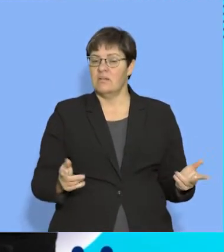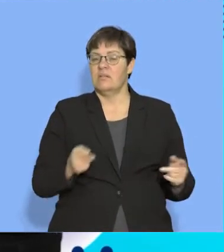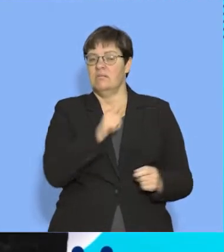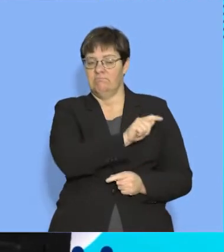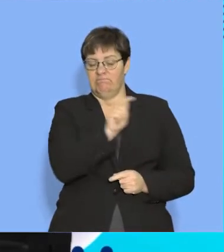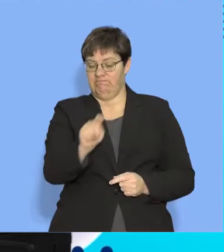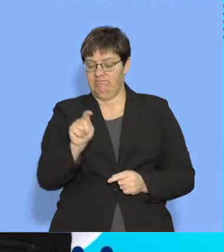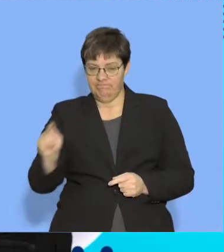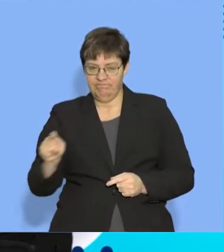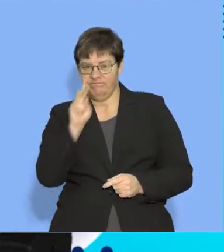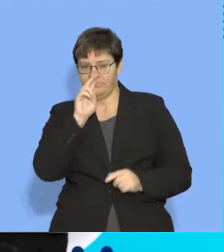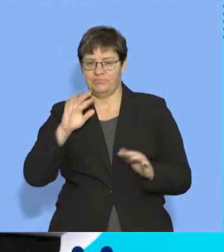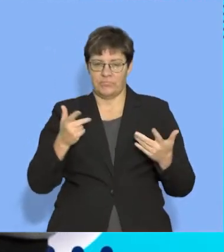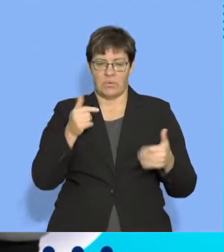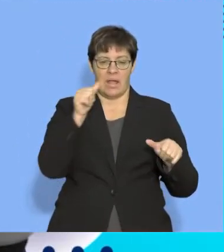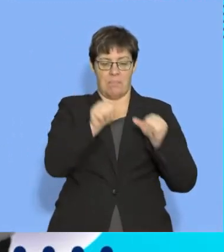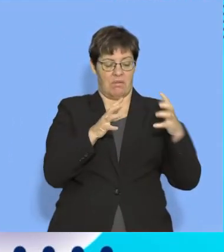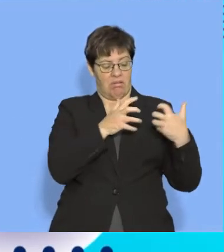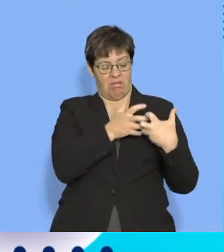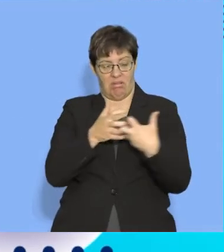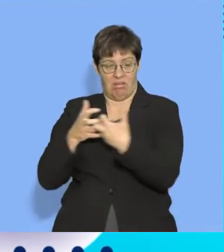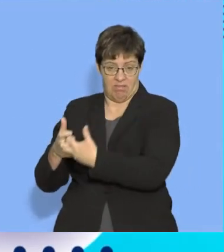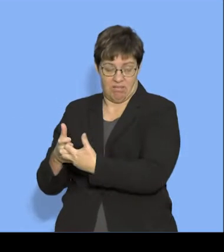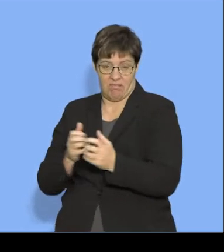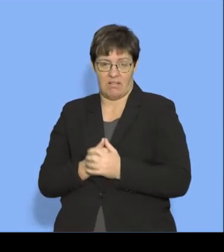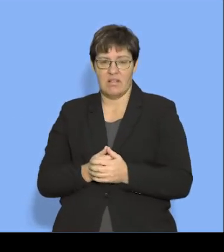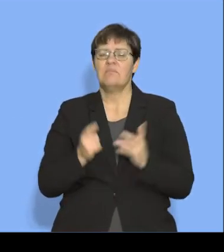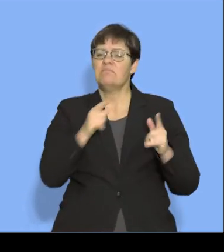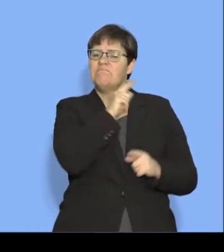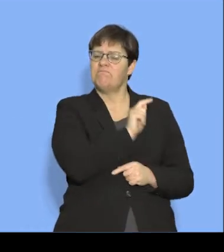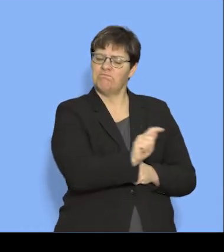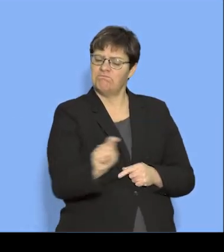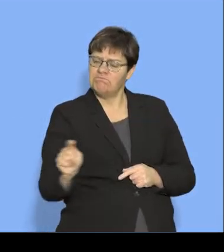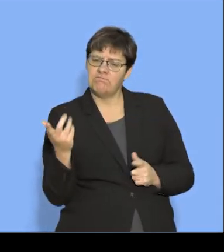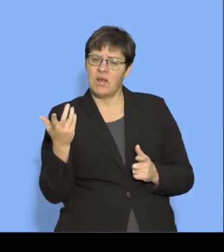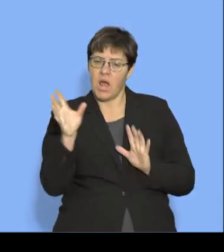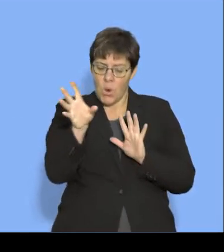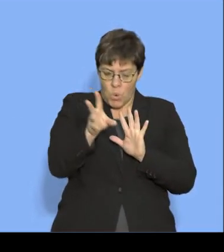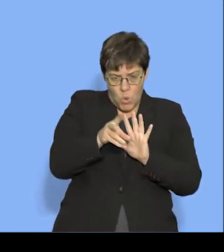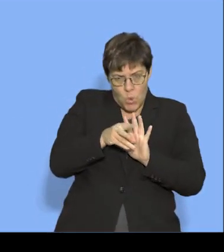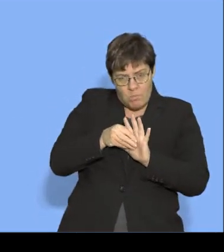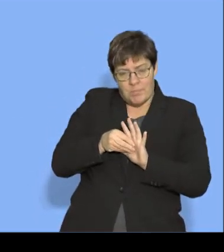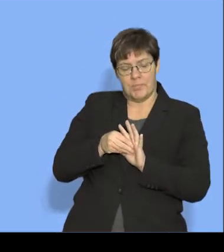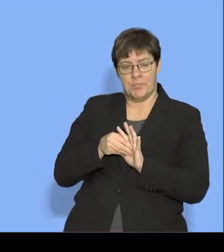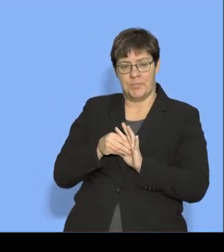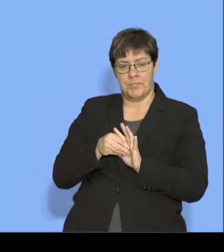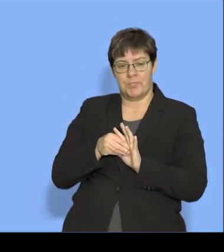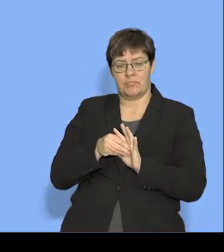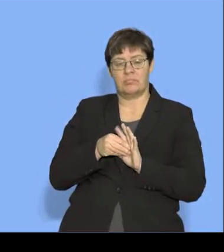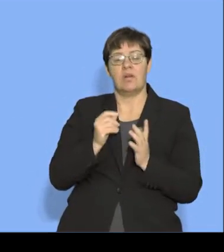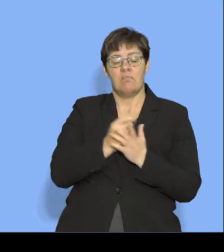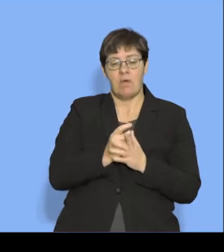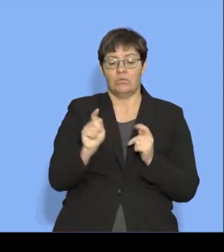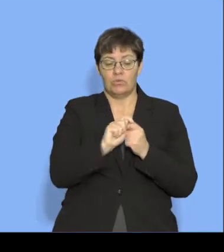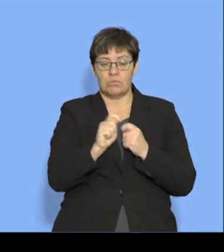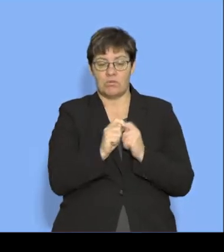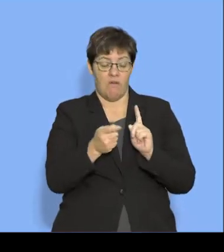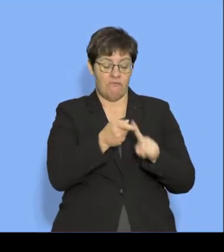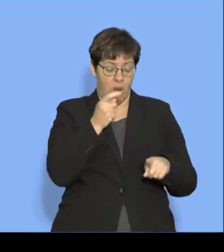are those groups that we look at. We then focus on how these are absorbed and the products and how they are